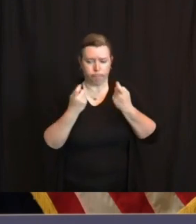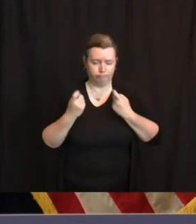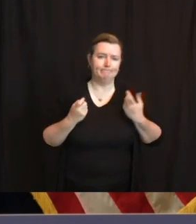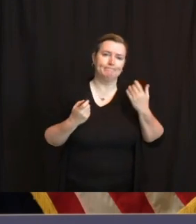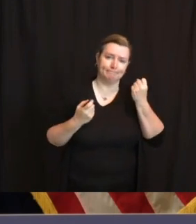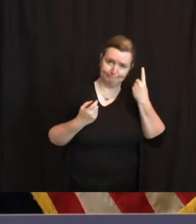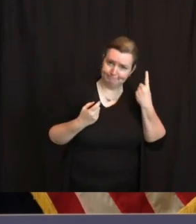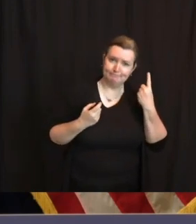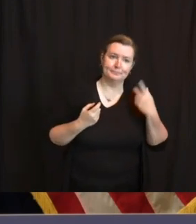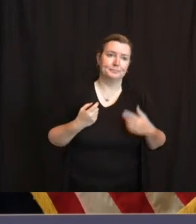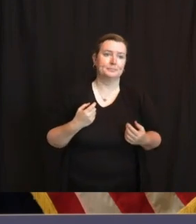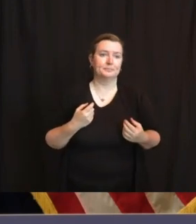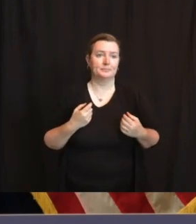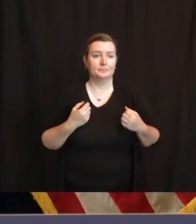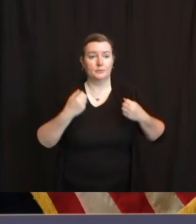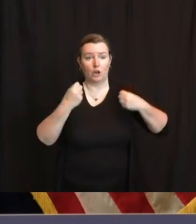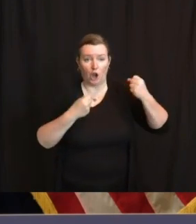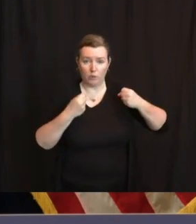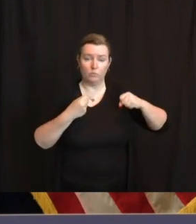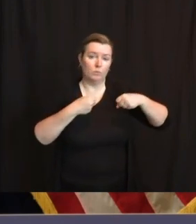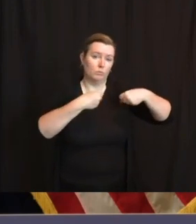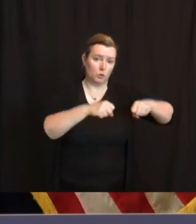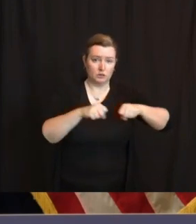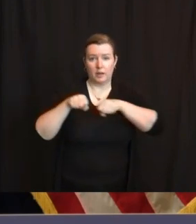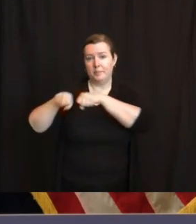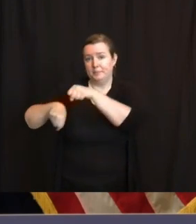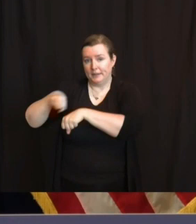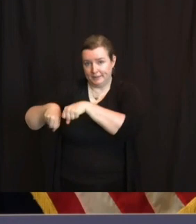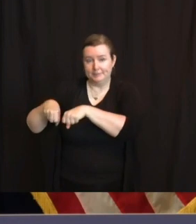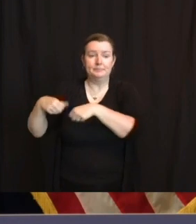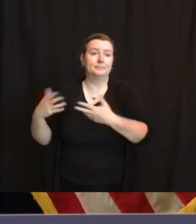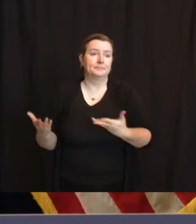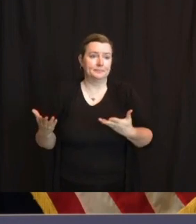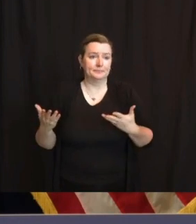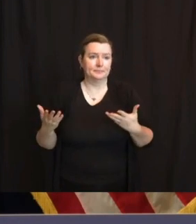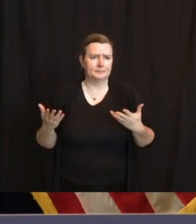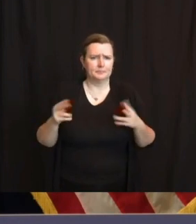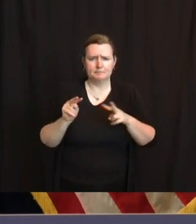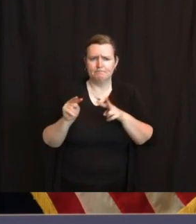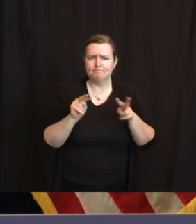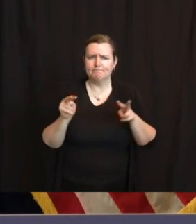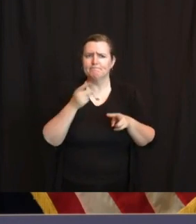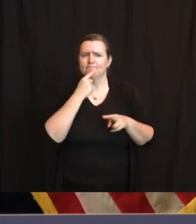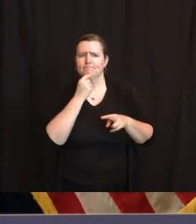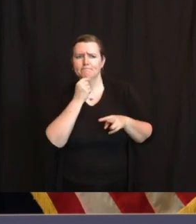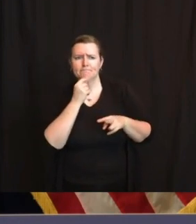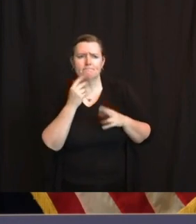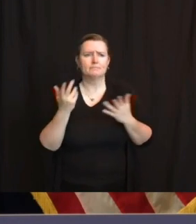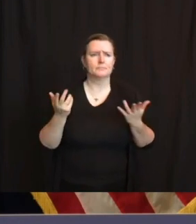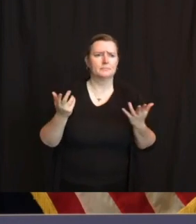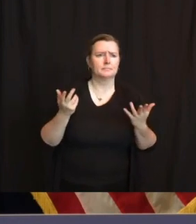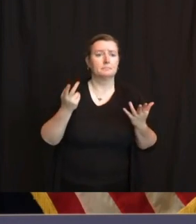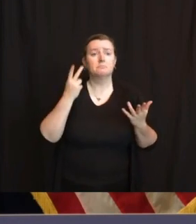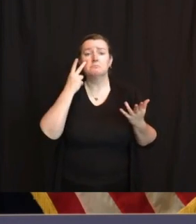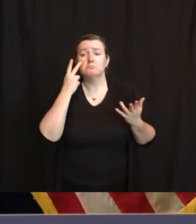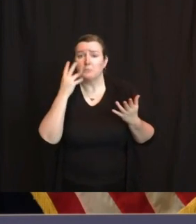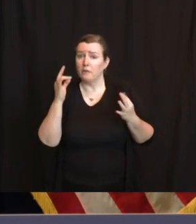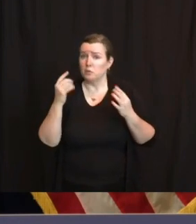The car, motorcycle, bike reality, that's a model that we look at that may have some legs for other